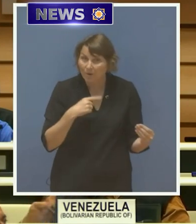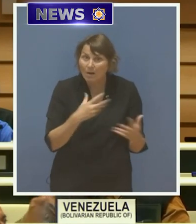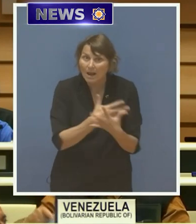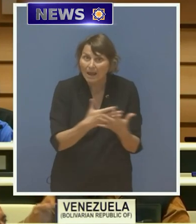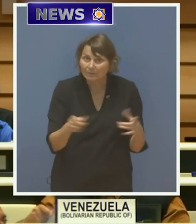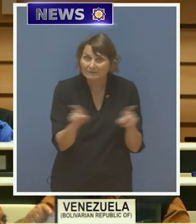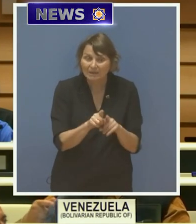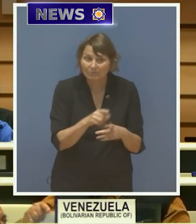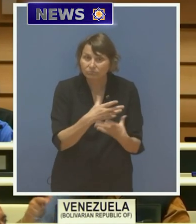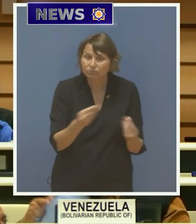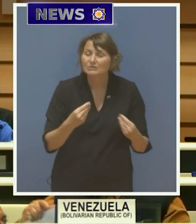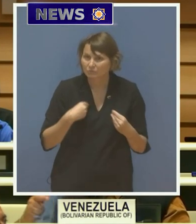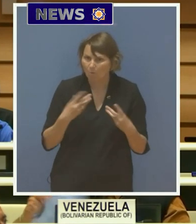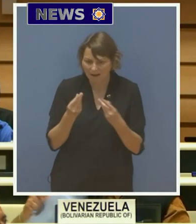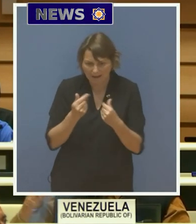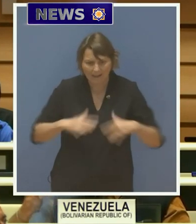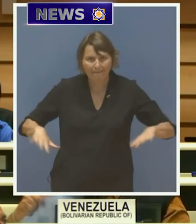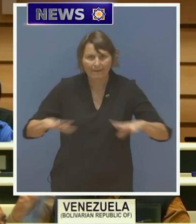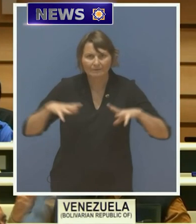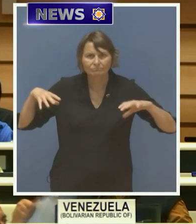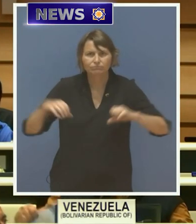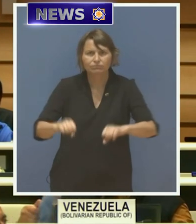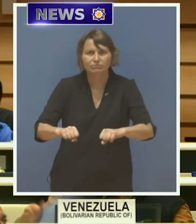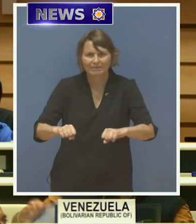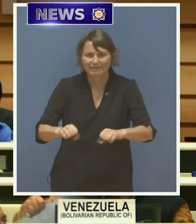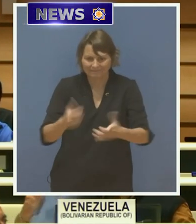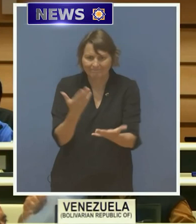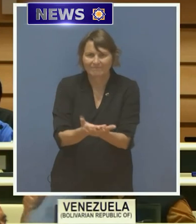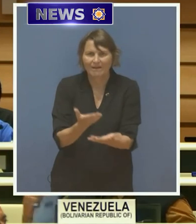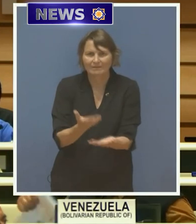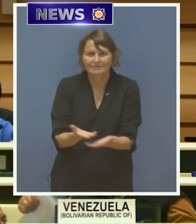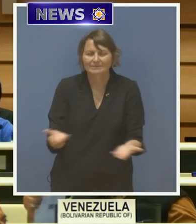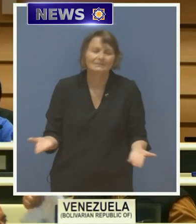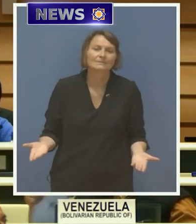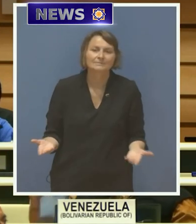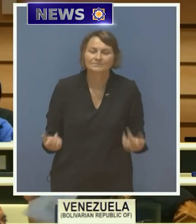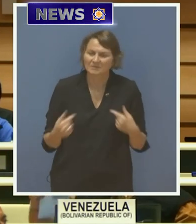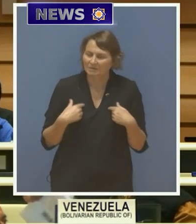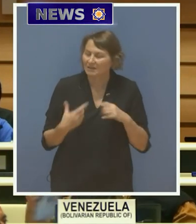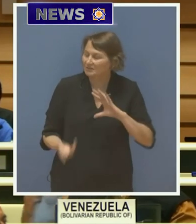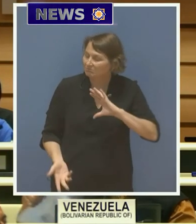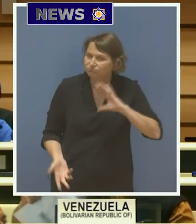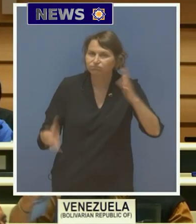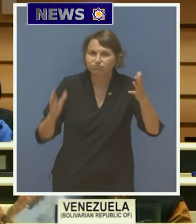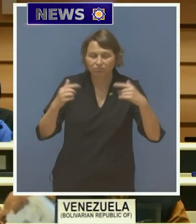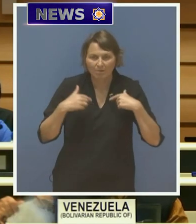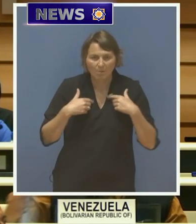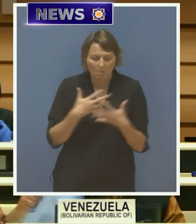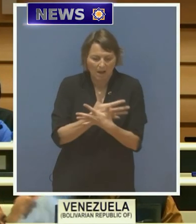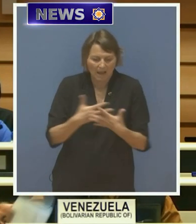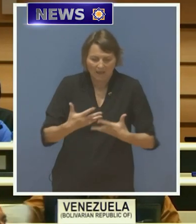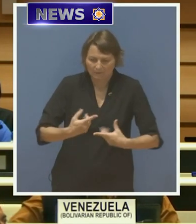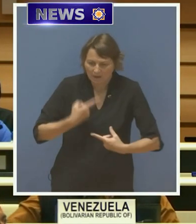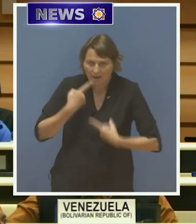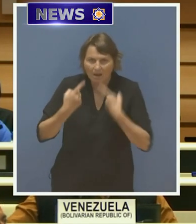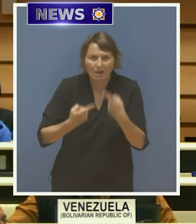projects that we are prepared to submit to it. It would also be interesting to draw up a list of the indigenous languages still in existence, calling on each